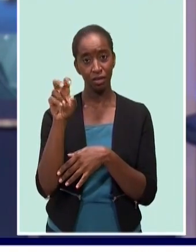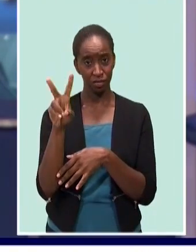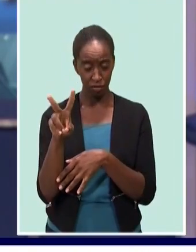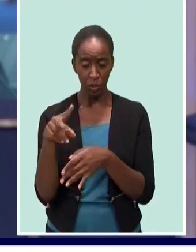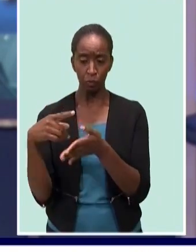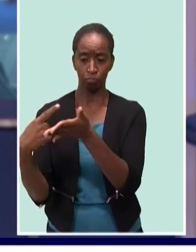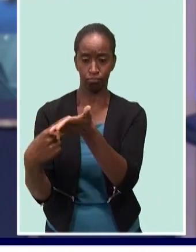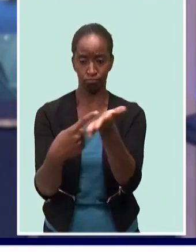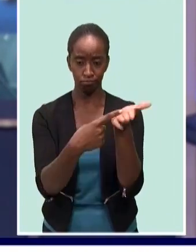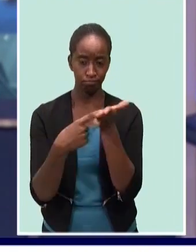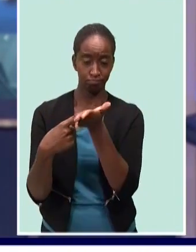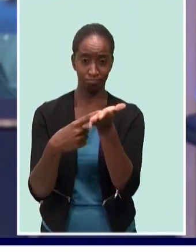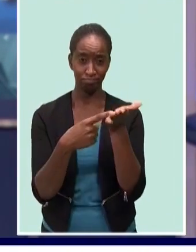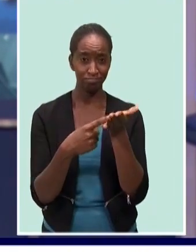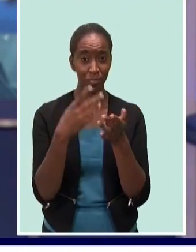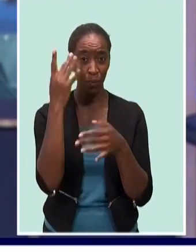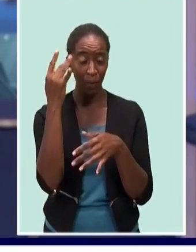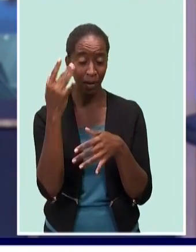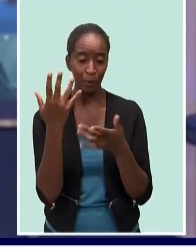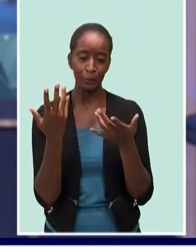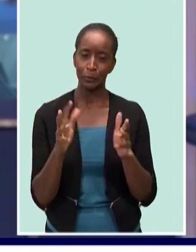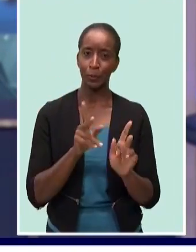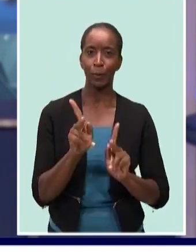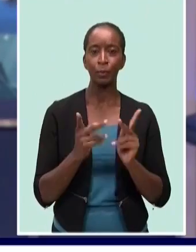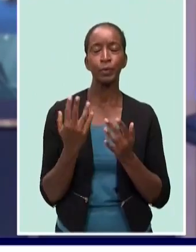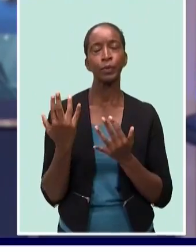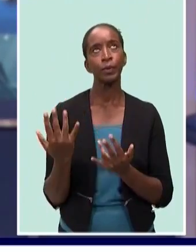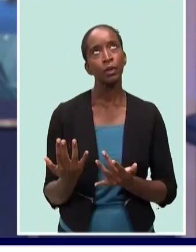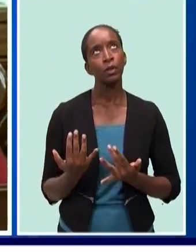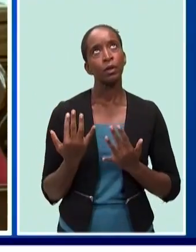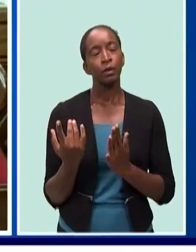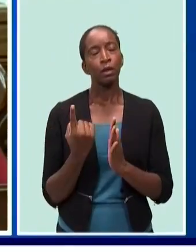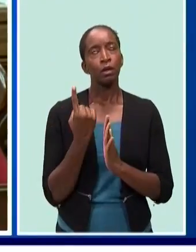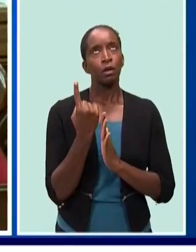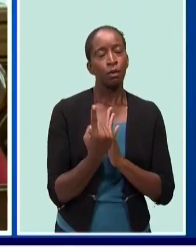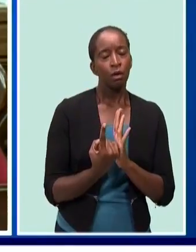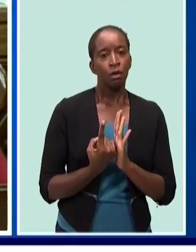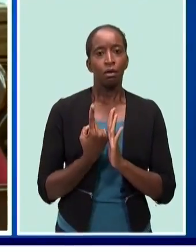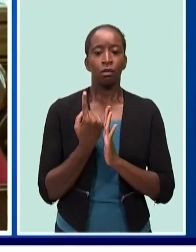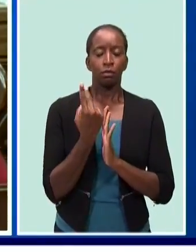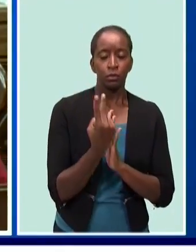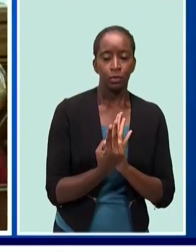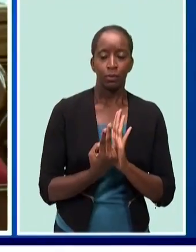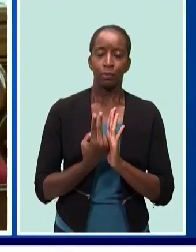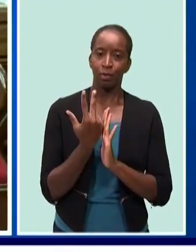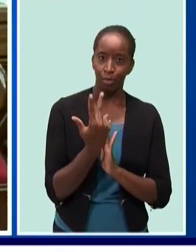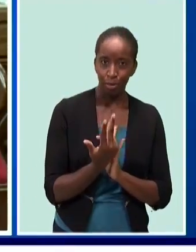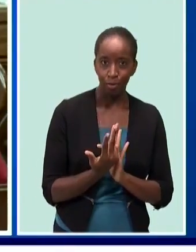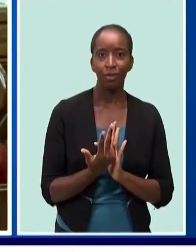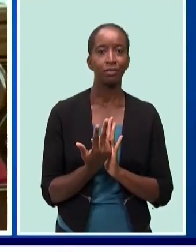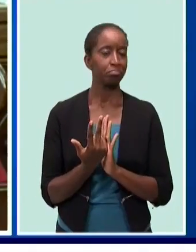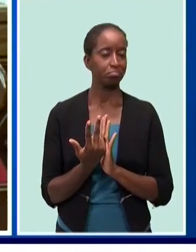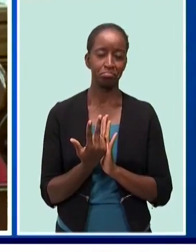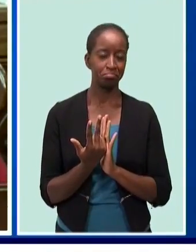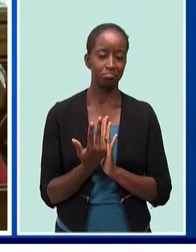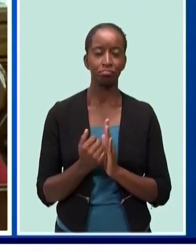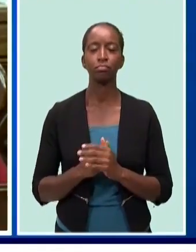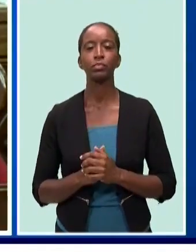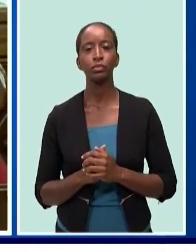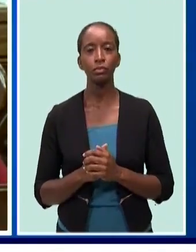before they get transportation to get to their destinations. There is a vibrant, despite